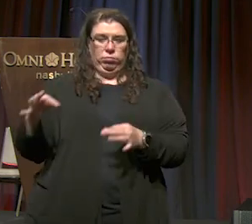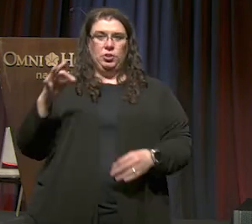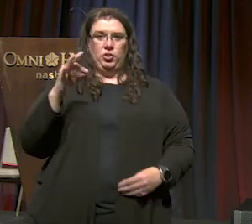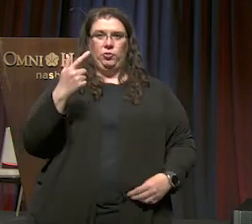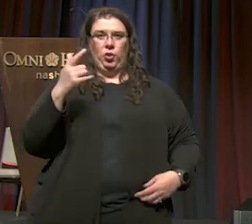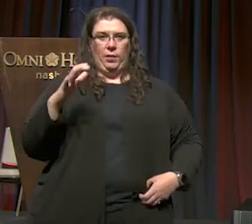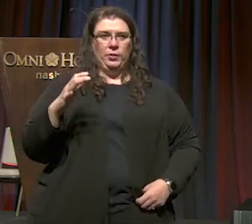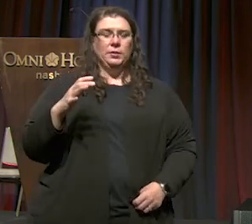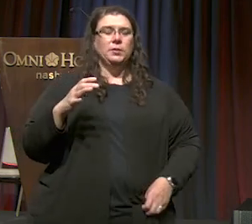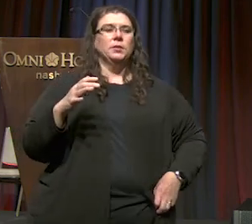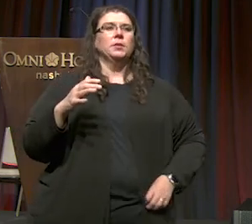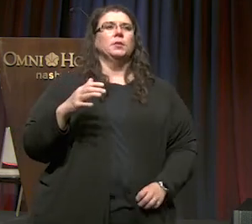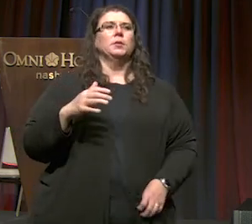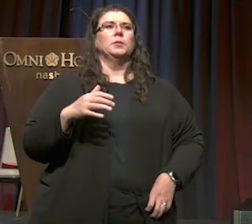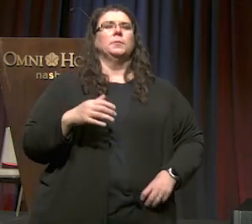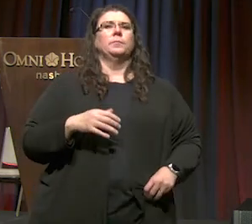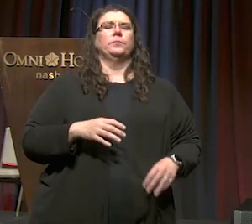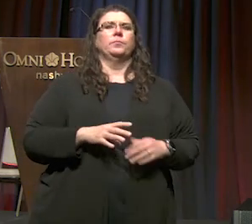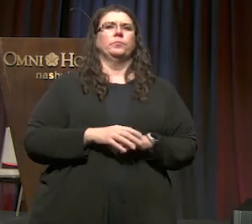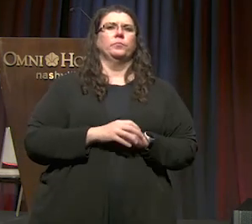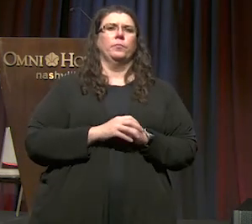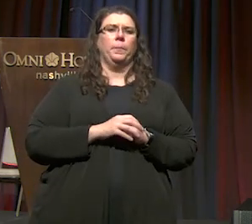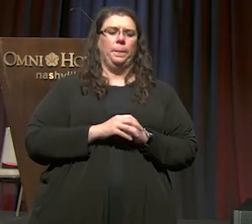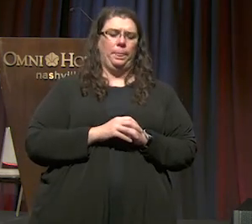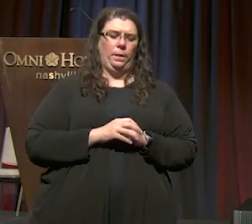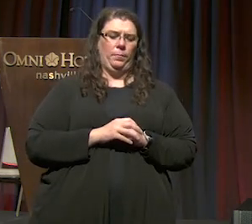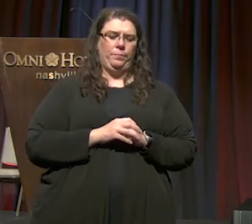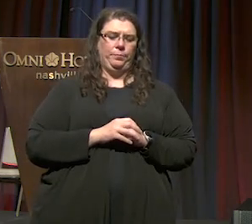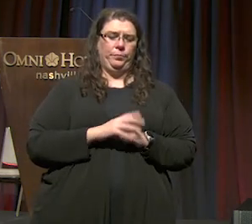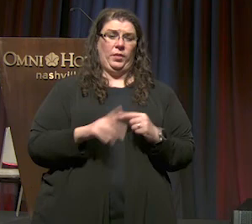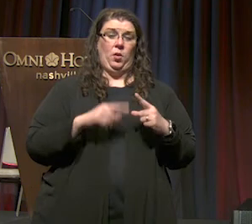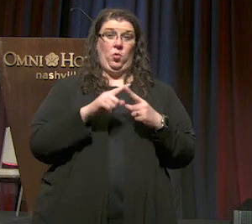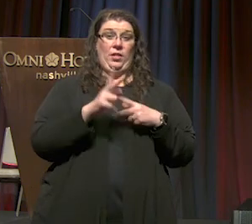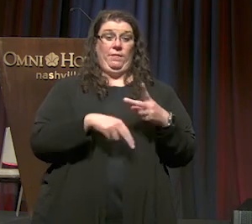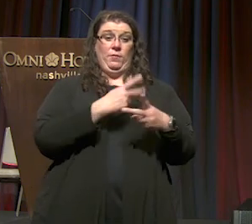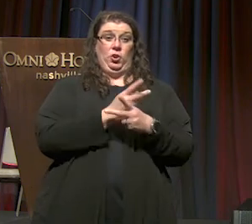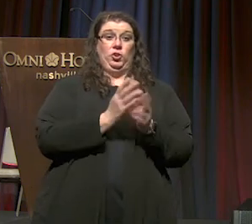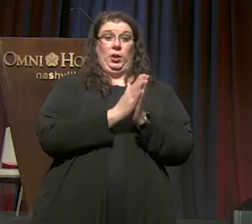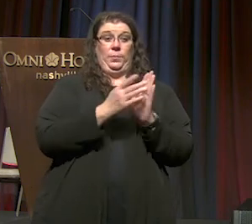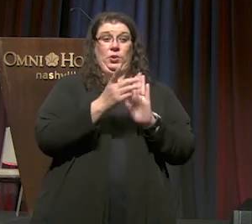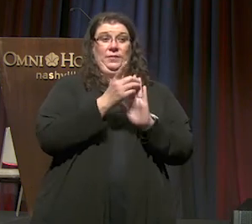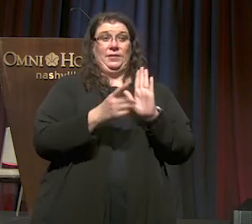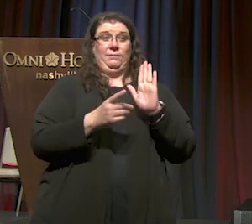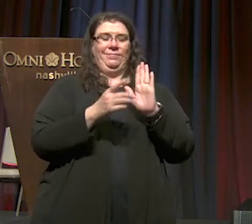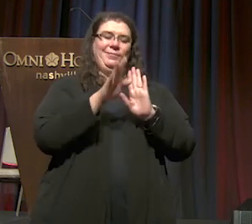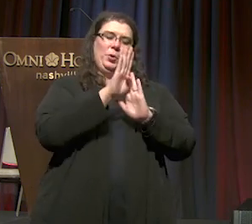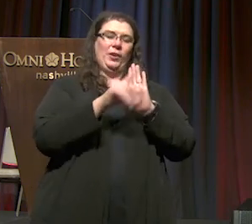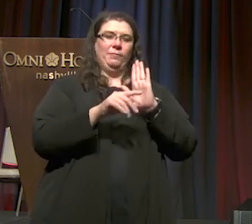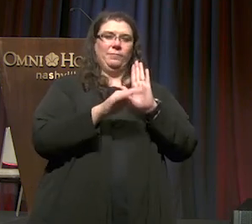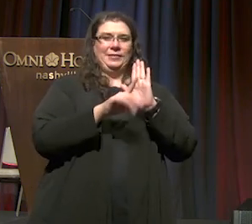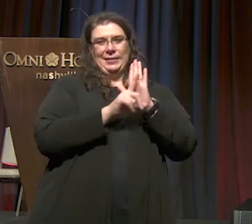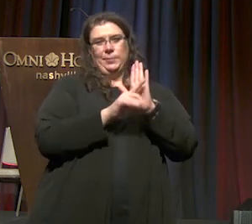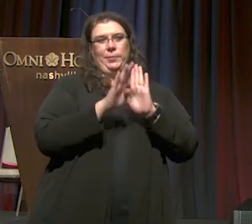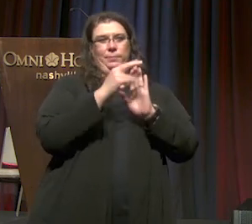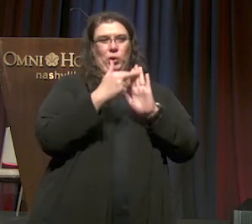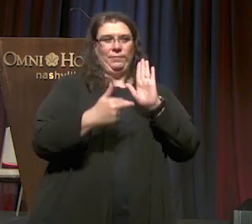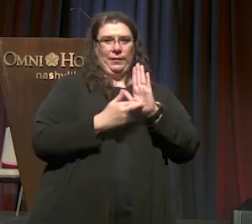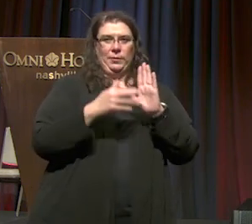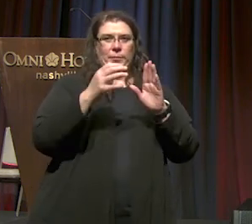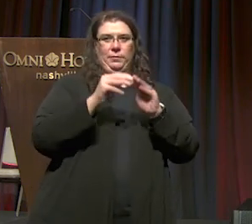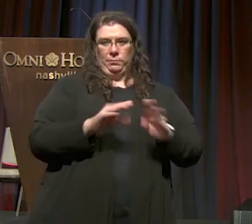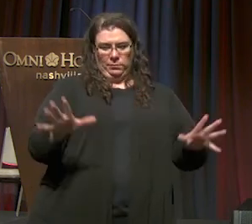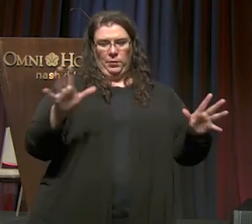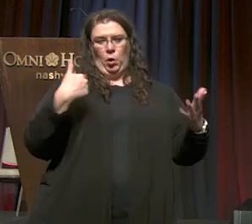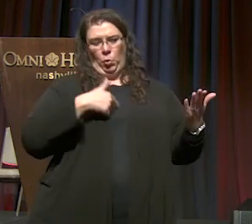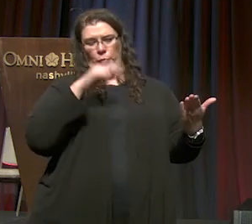Conference when the version of the Book of Discipline comes out, so that we know what we're talking about. And